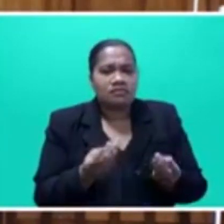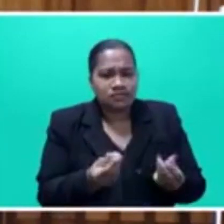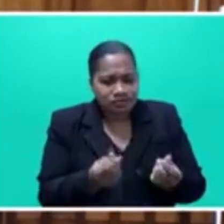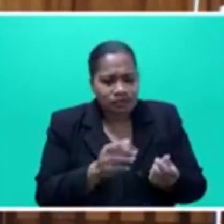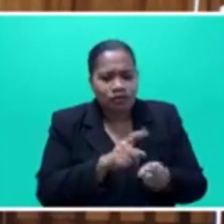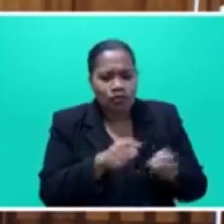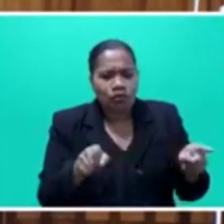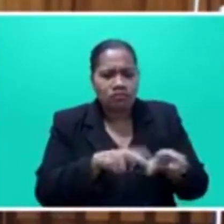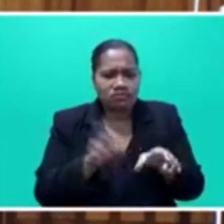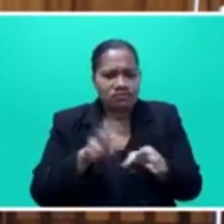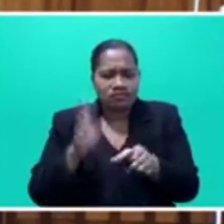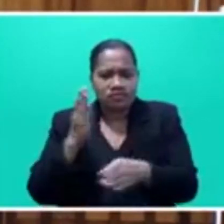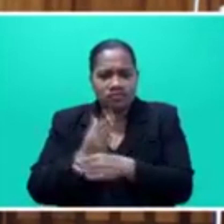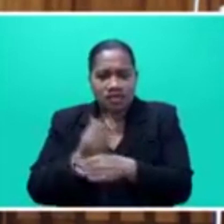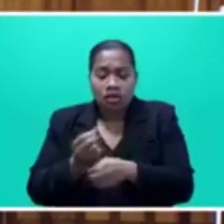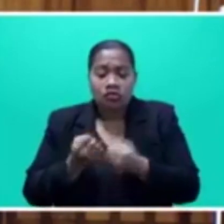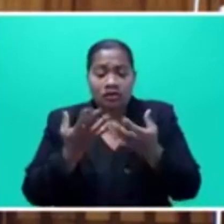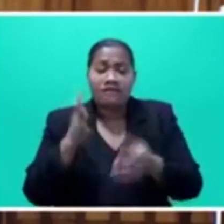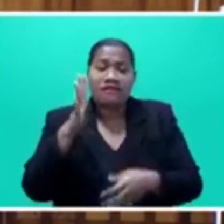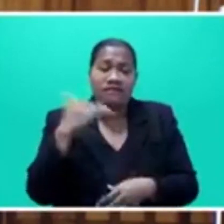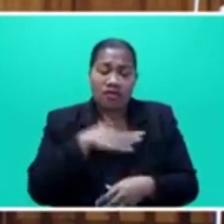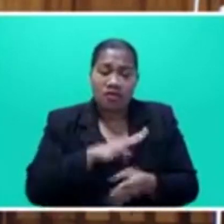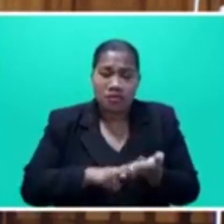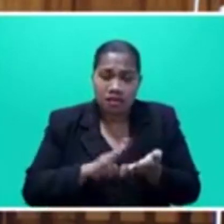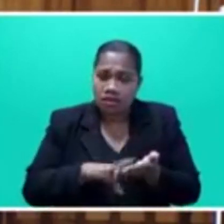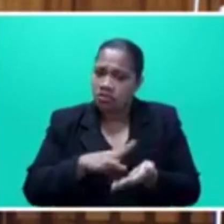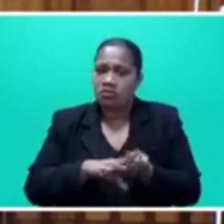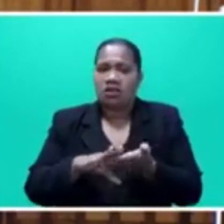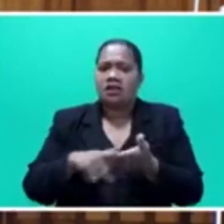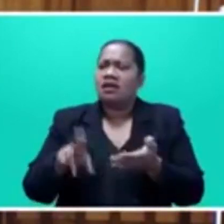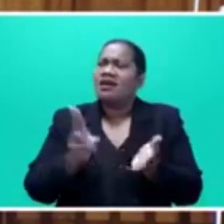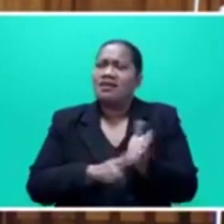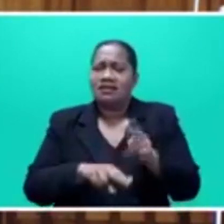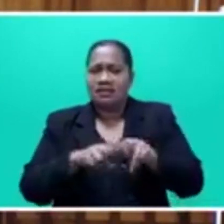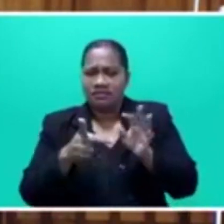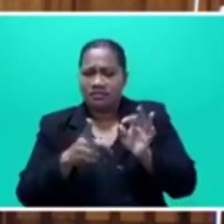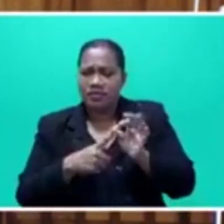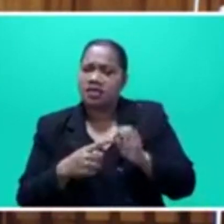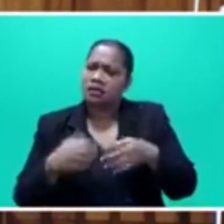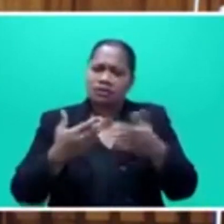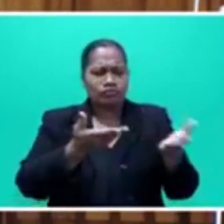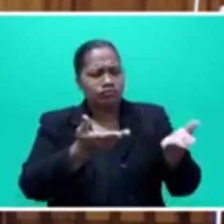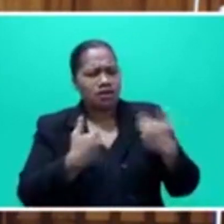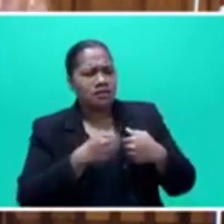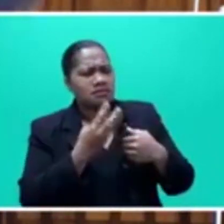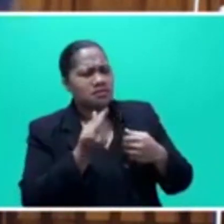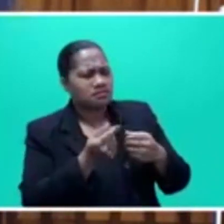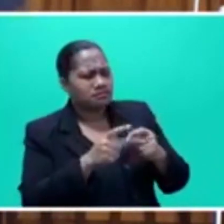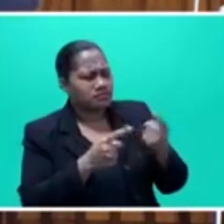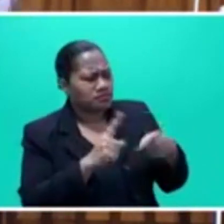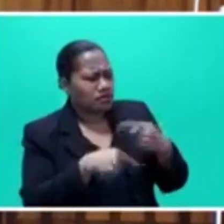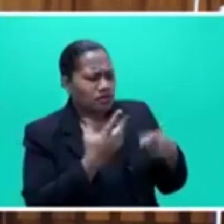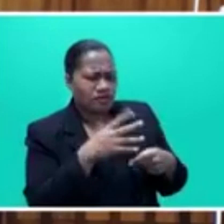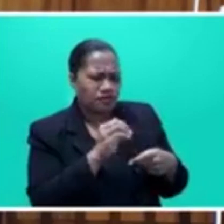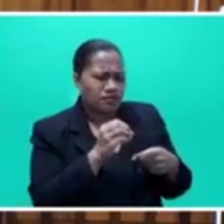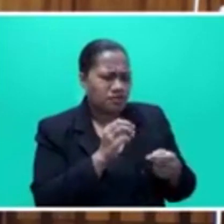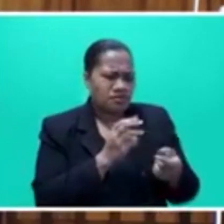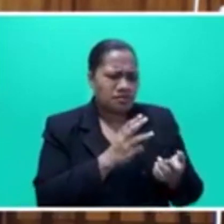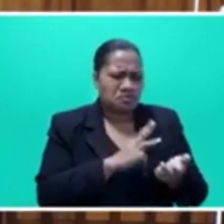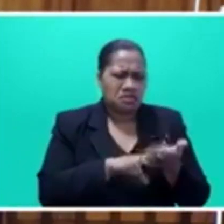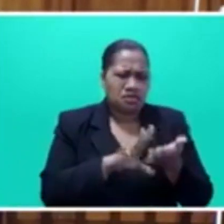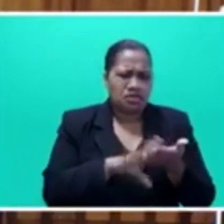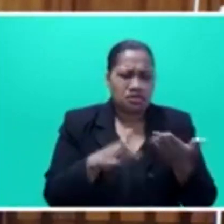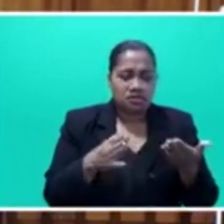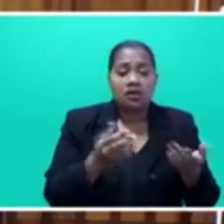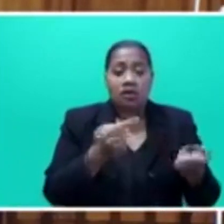$500 million. NFP, who was bringing some motion about using $50 or $80 million, we provided $500 million,